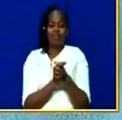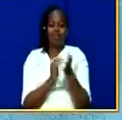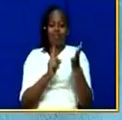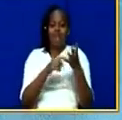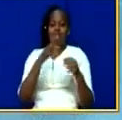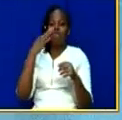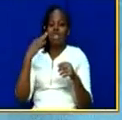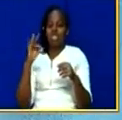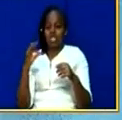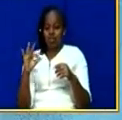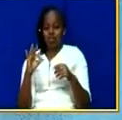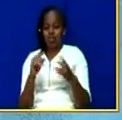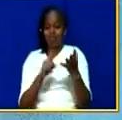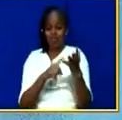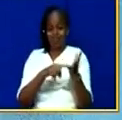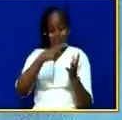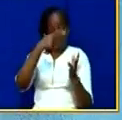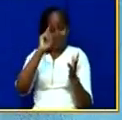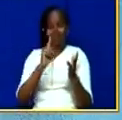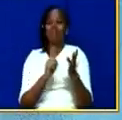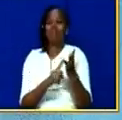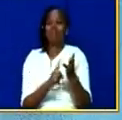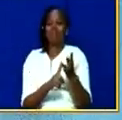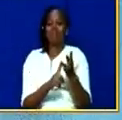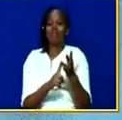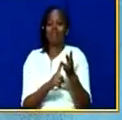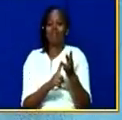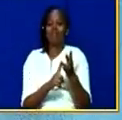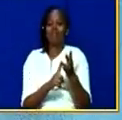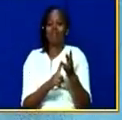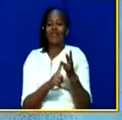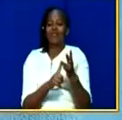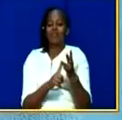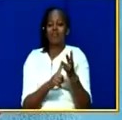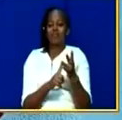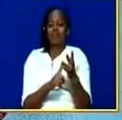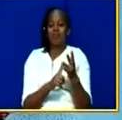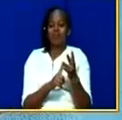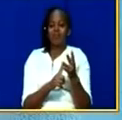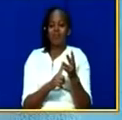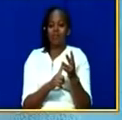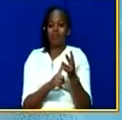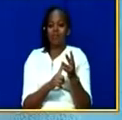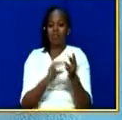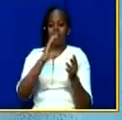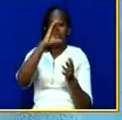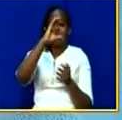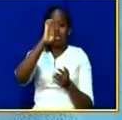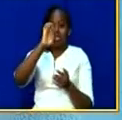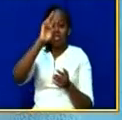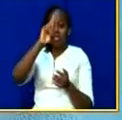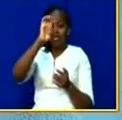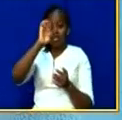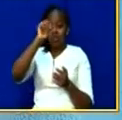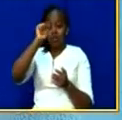vegetables. Vegetables. Is that correct? That's very correct. Okay. You're a great teacher. The second one is cereals. Oh, cereals.